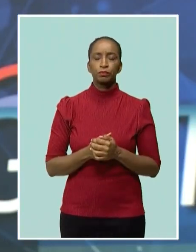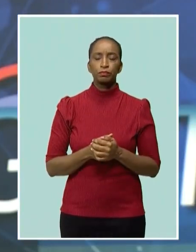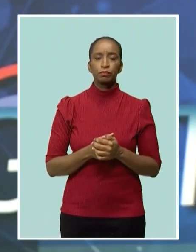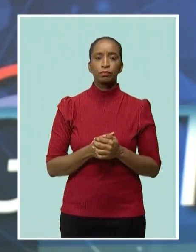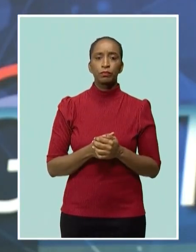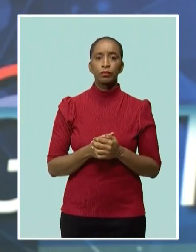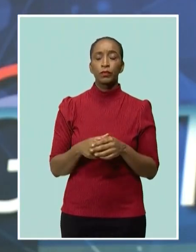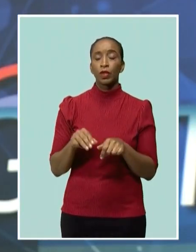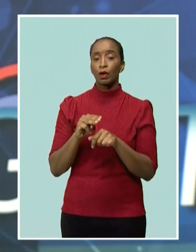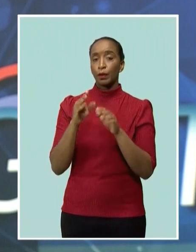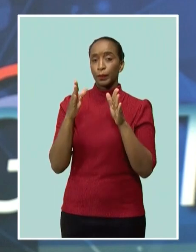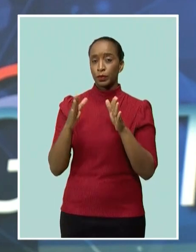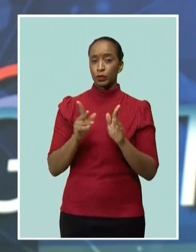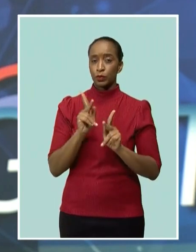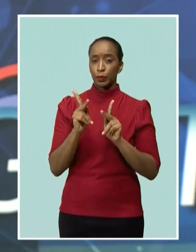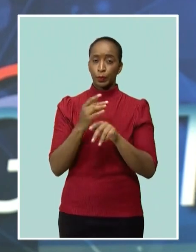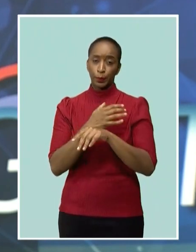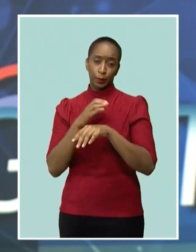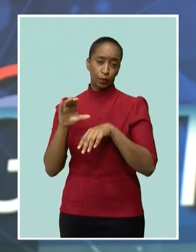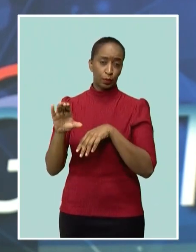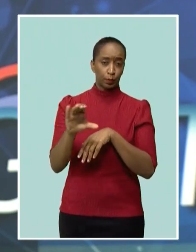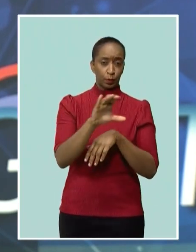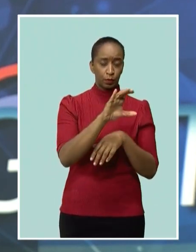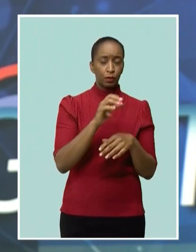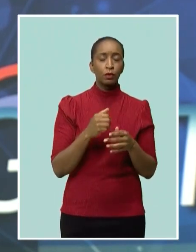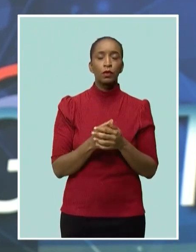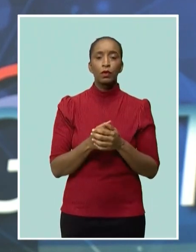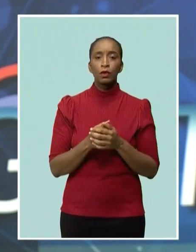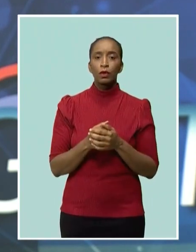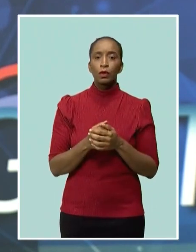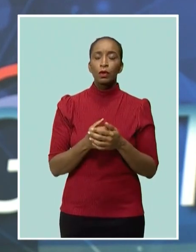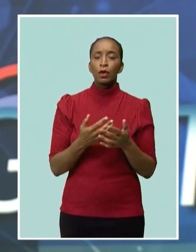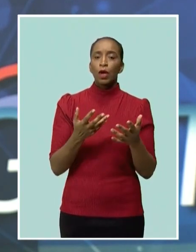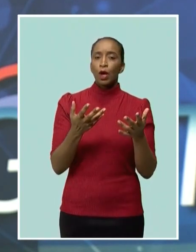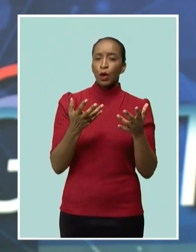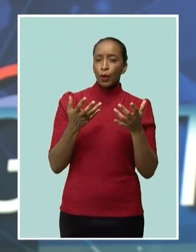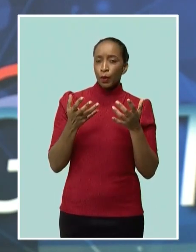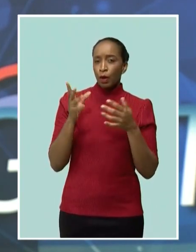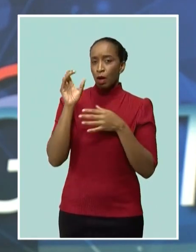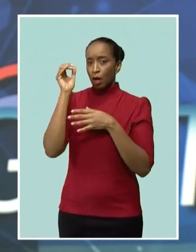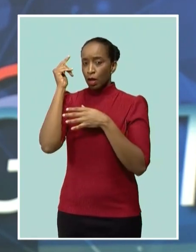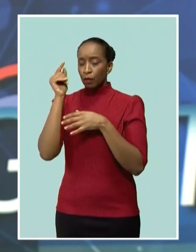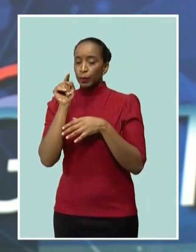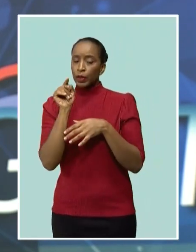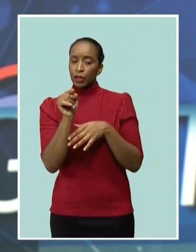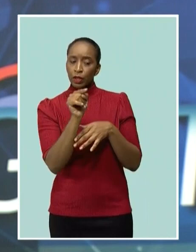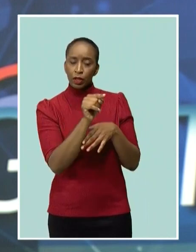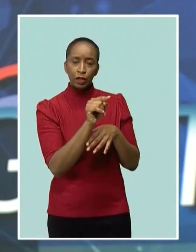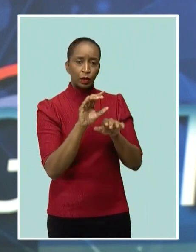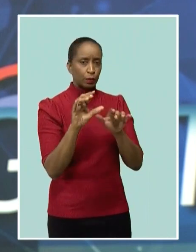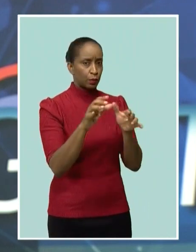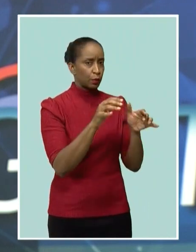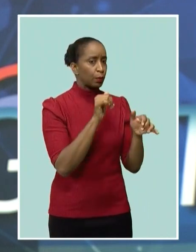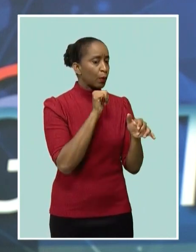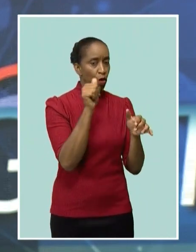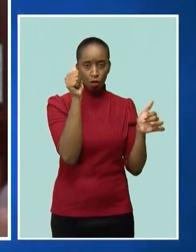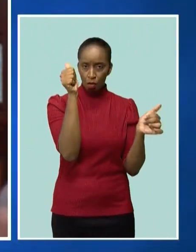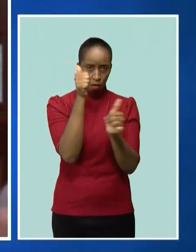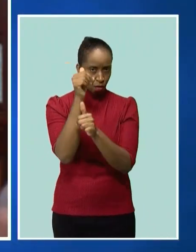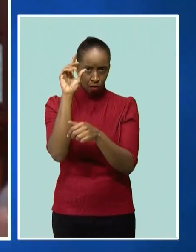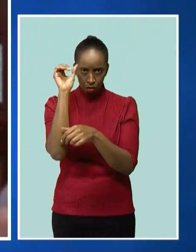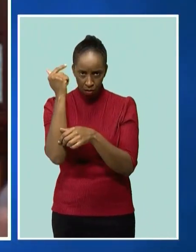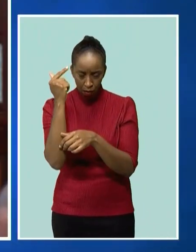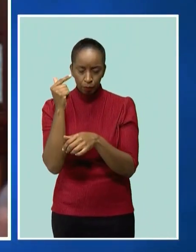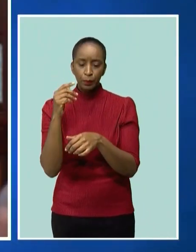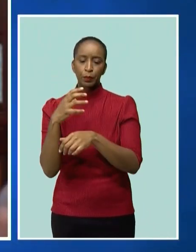Empowerment and Elder Affairs, Kirk Humphrey, wants Barbados to empower its non-governmental organizations or NGO sector. I believe